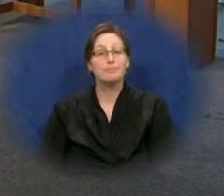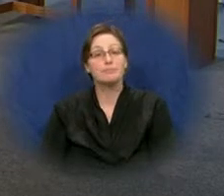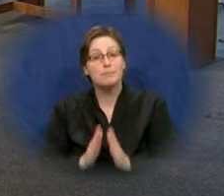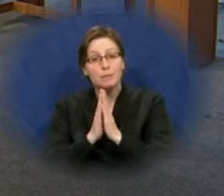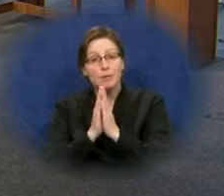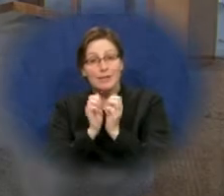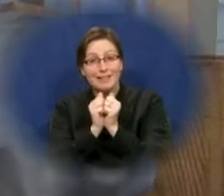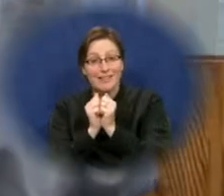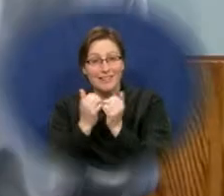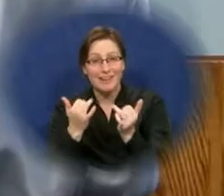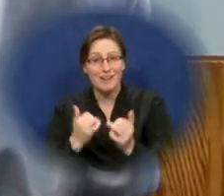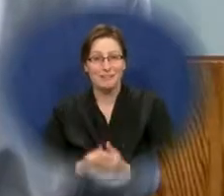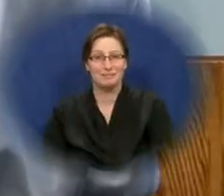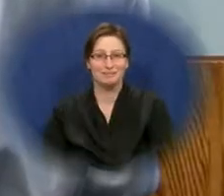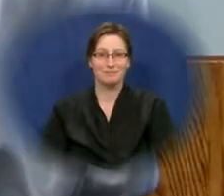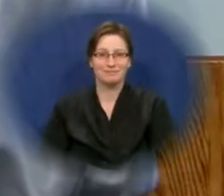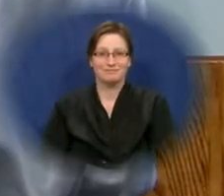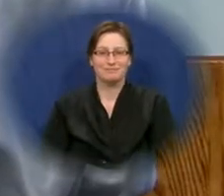pray.